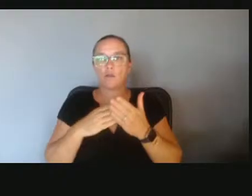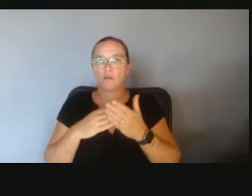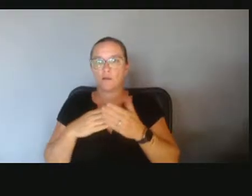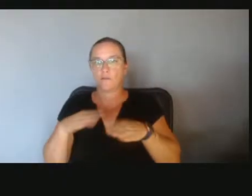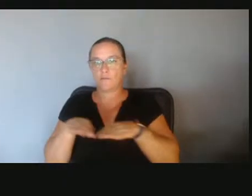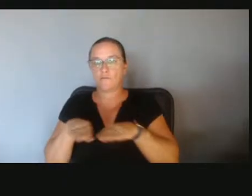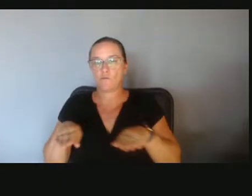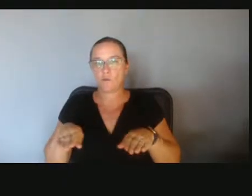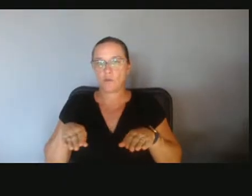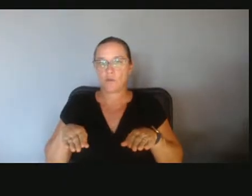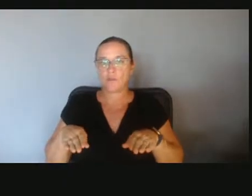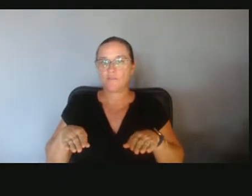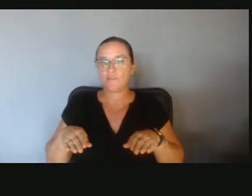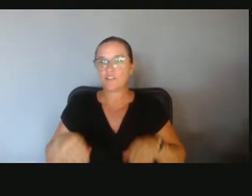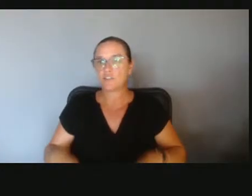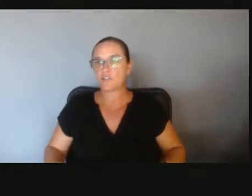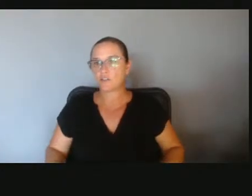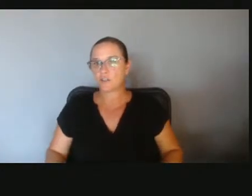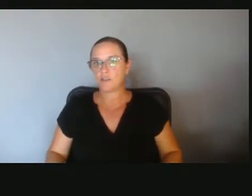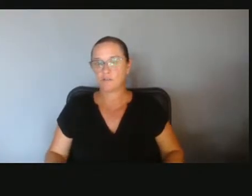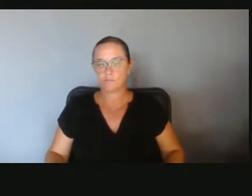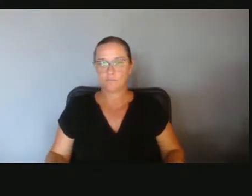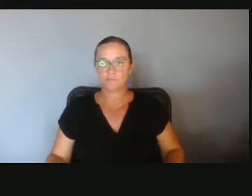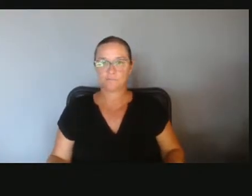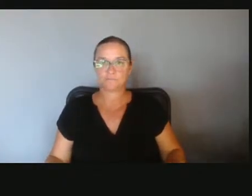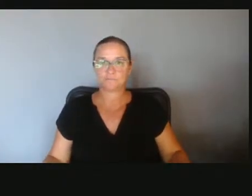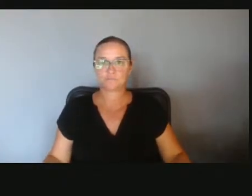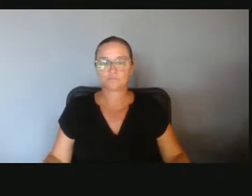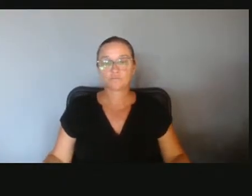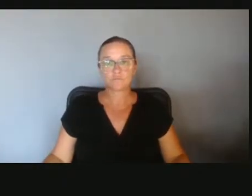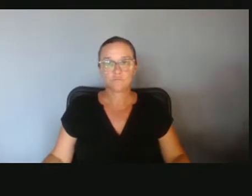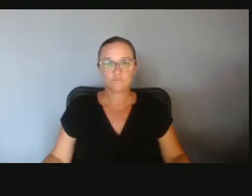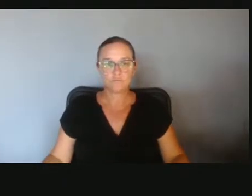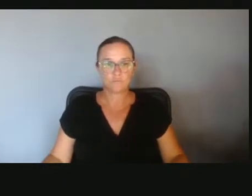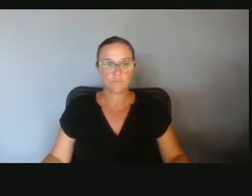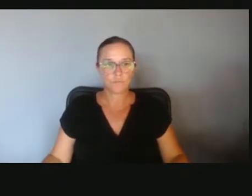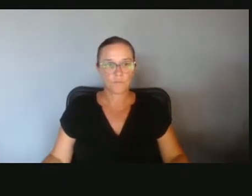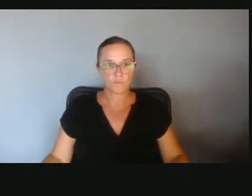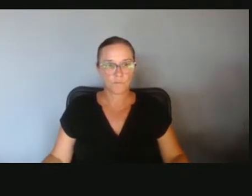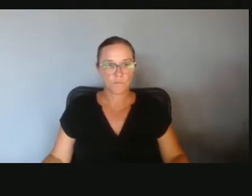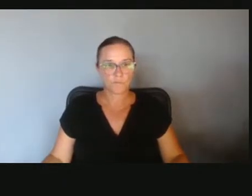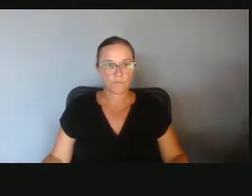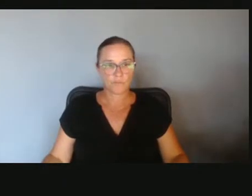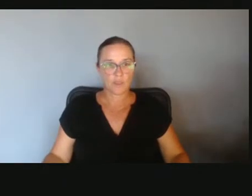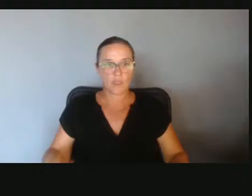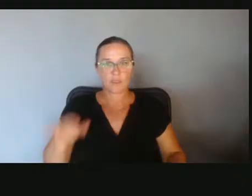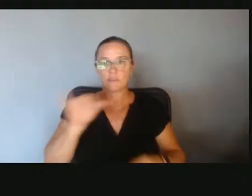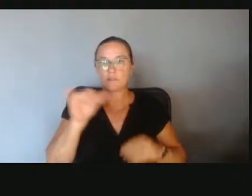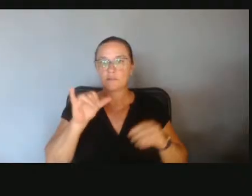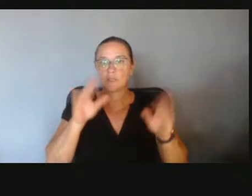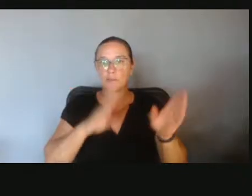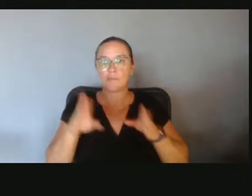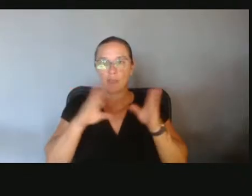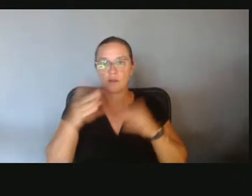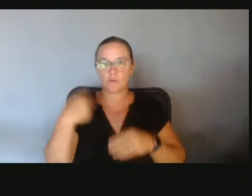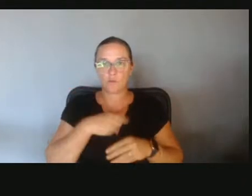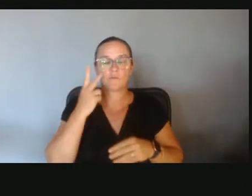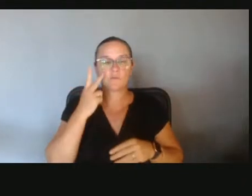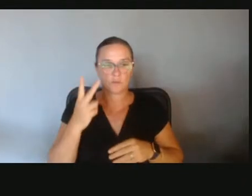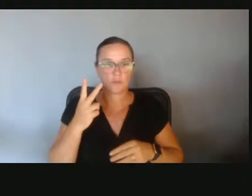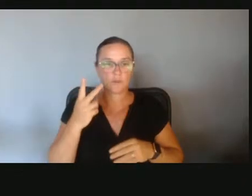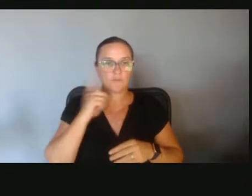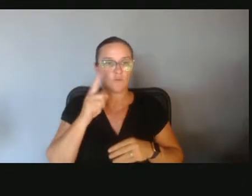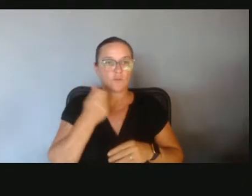was episode 29, but same pattern that we've seen for